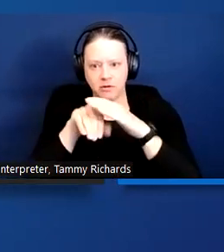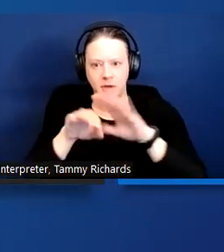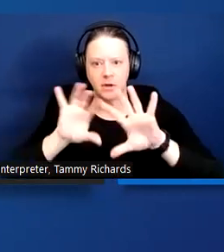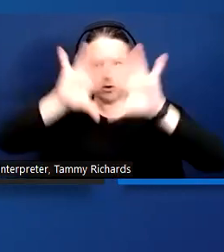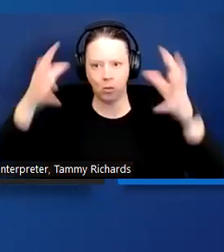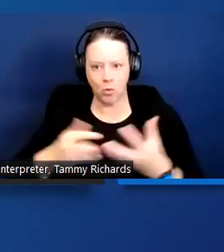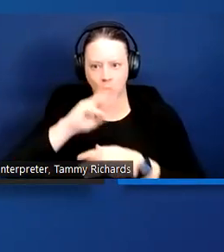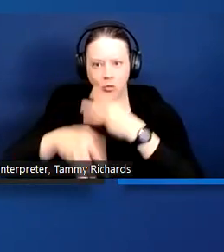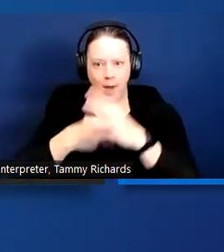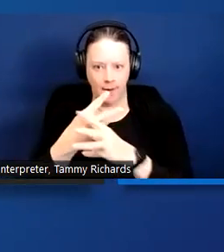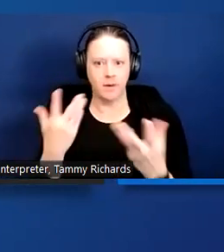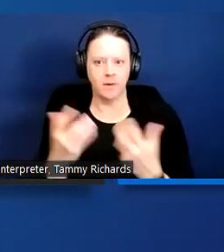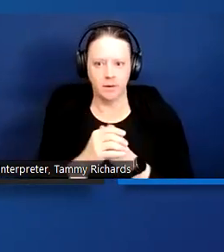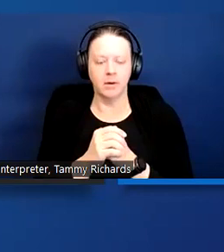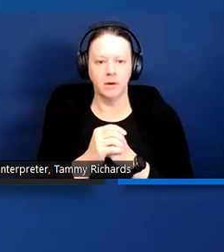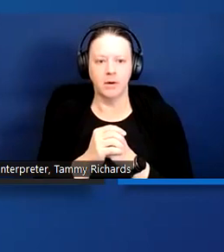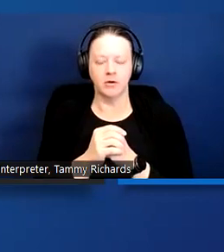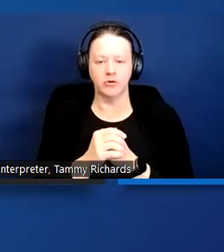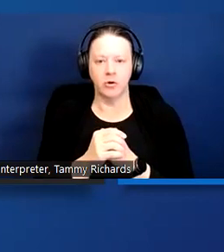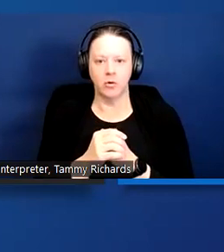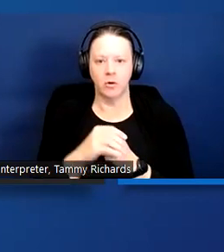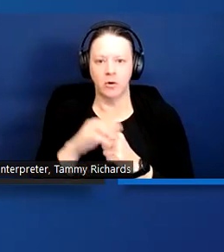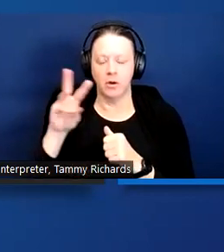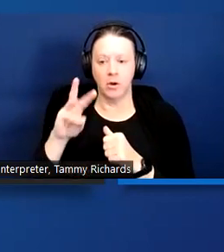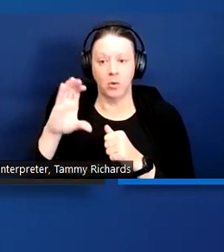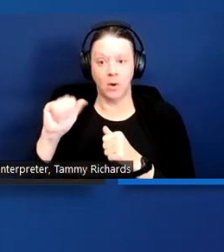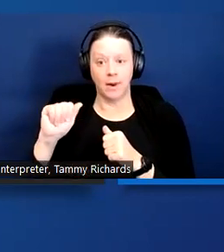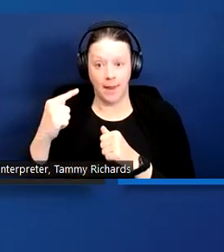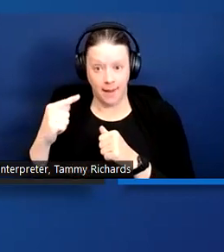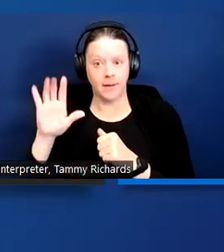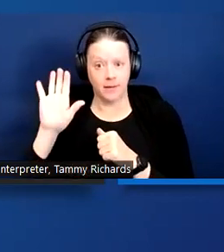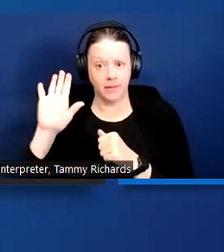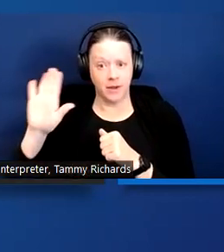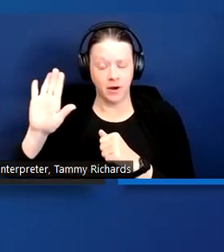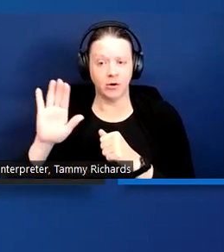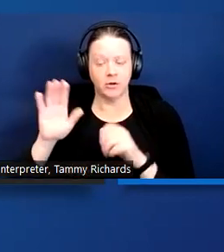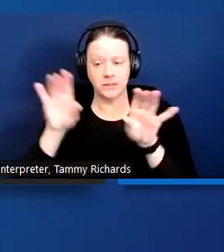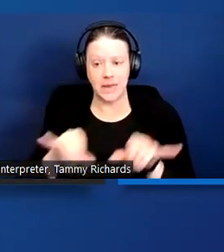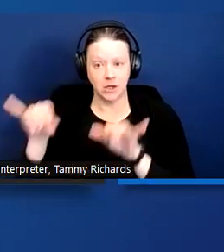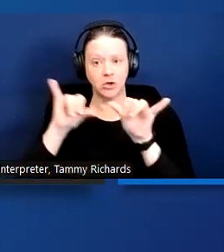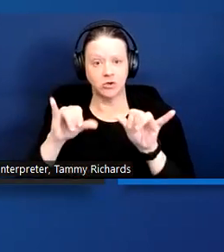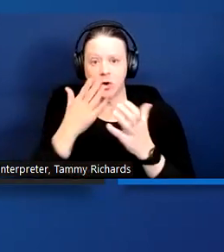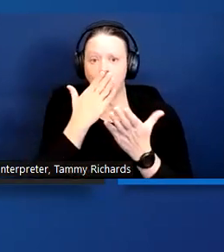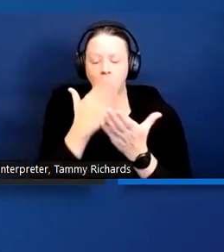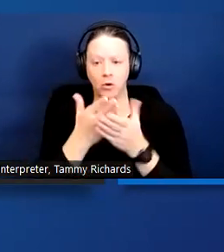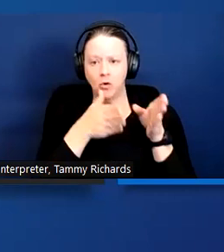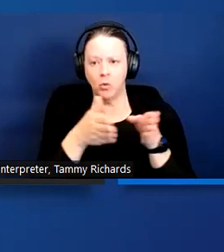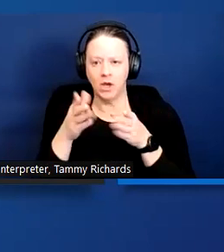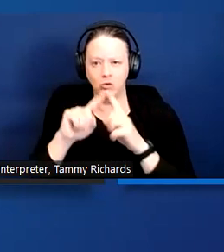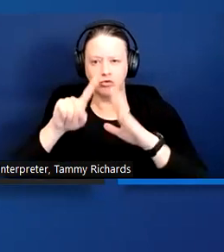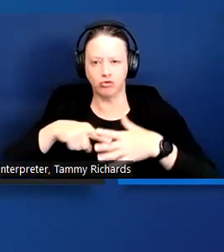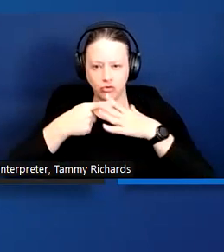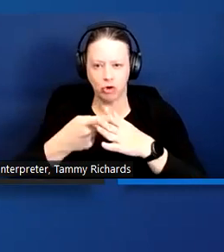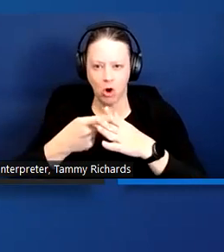these sets of standards, also, or WCAG, is a good way to start making